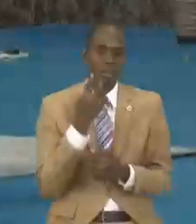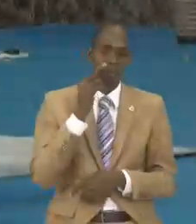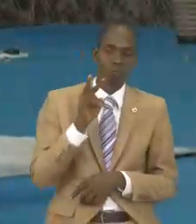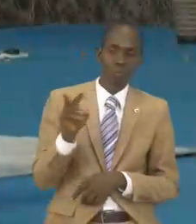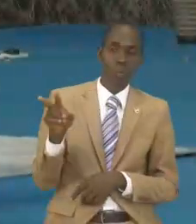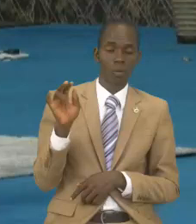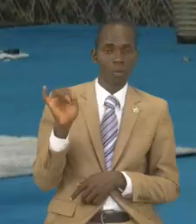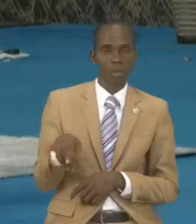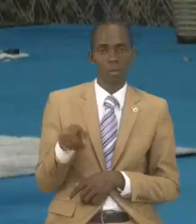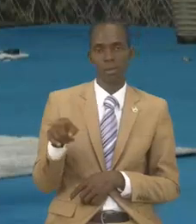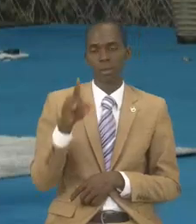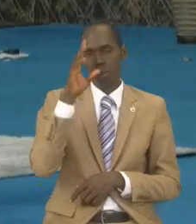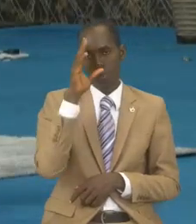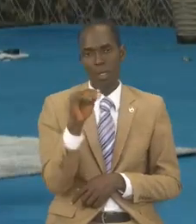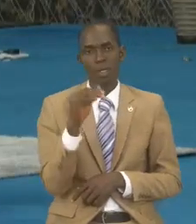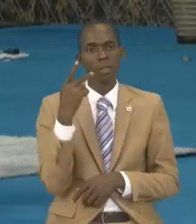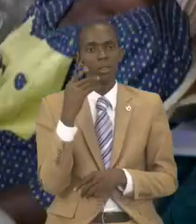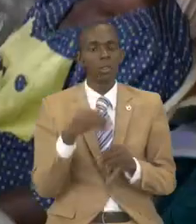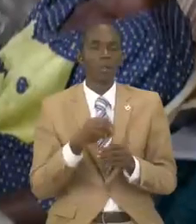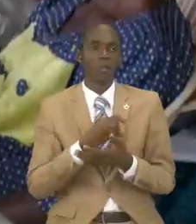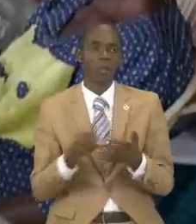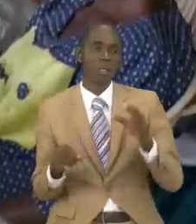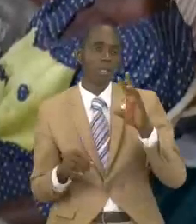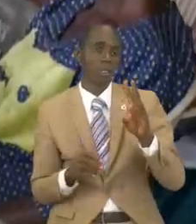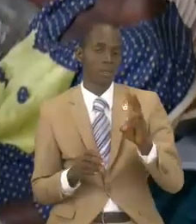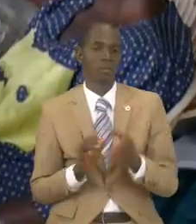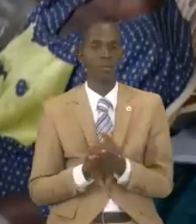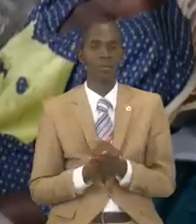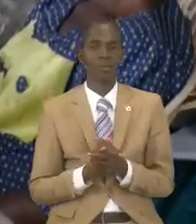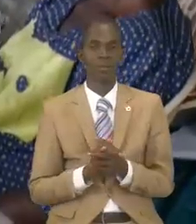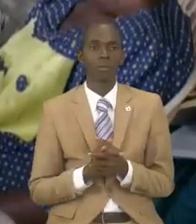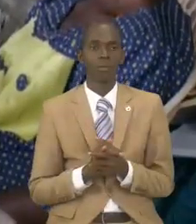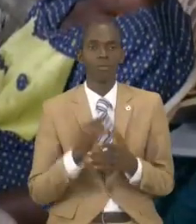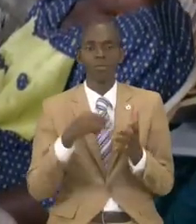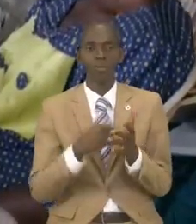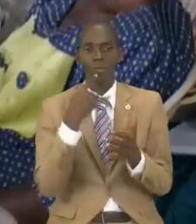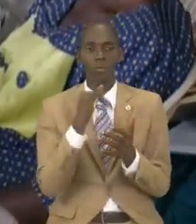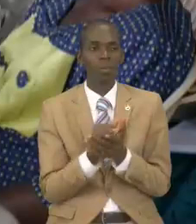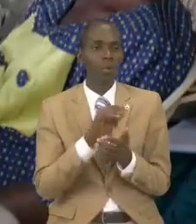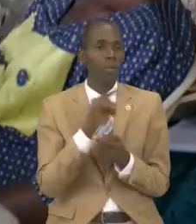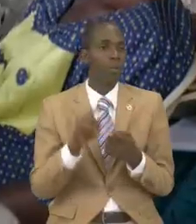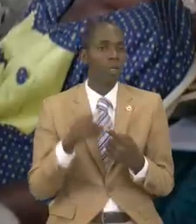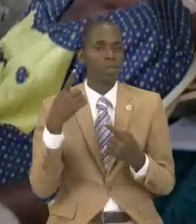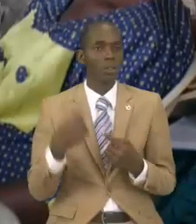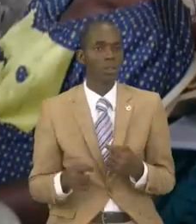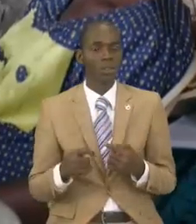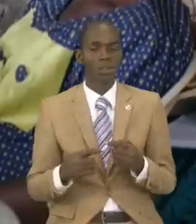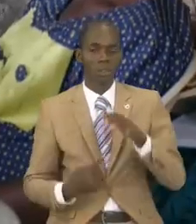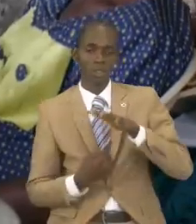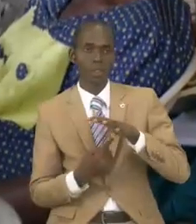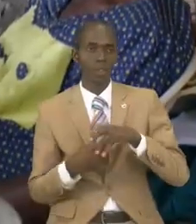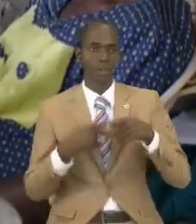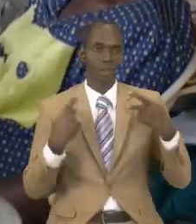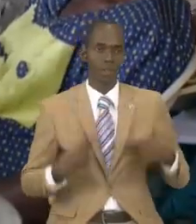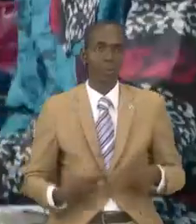the man. Then in verse 6, it says, when the chief priests therefore and the officers